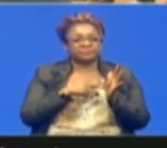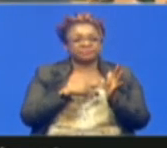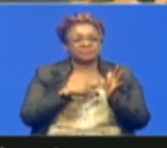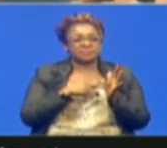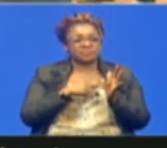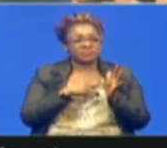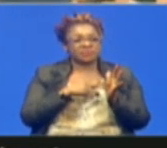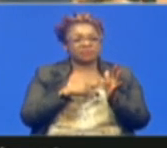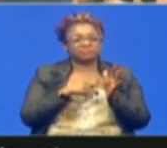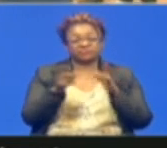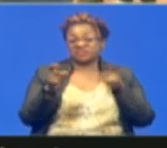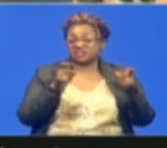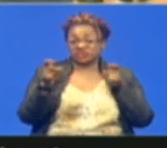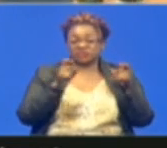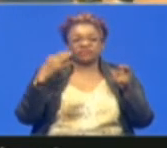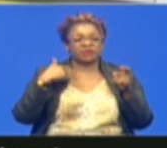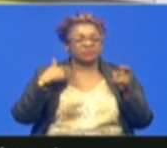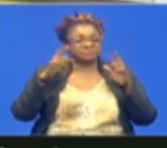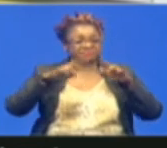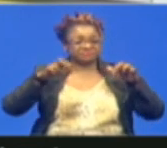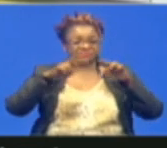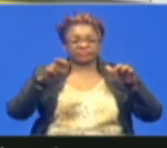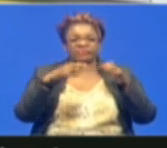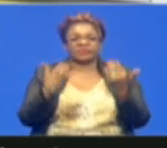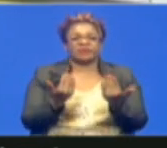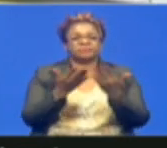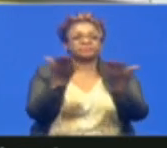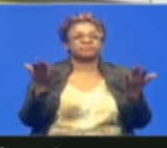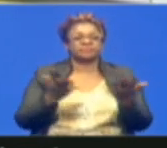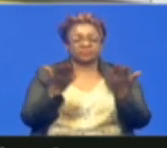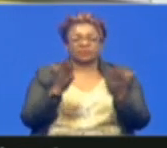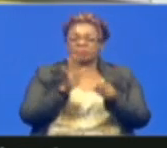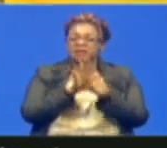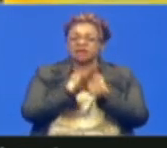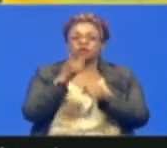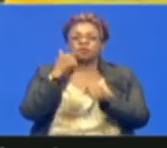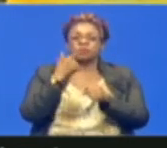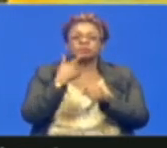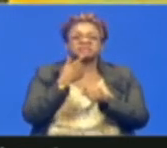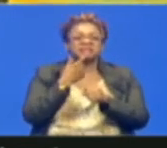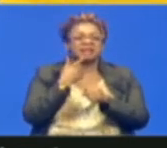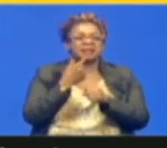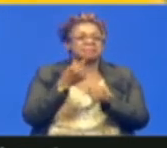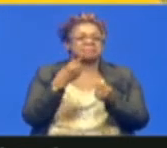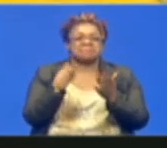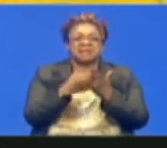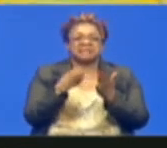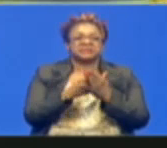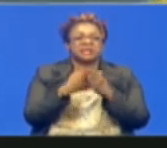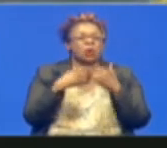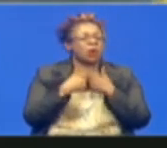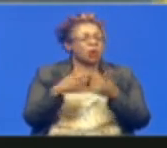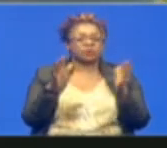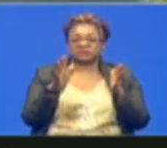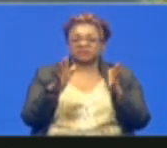The Directorate of Criminal Investigations played host to many who claim to have lost millions in dubious